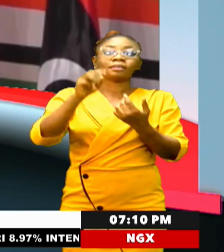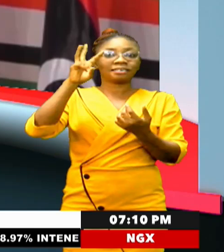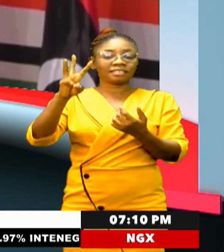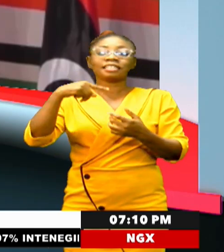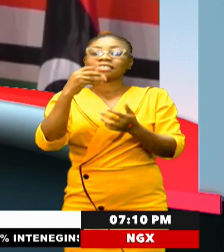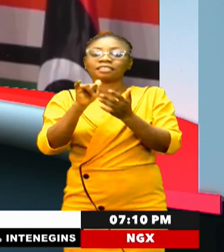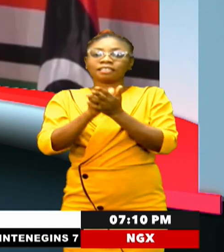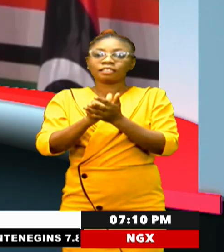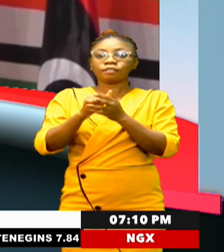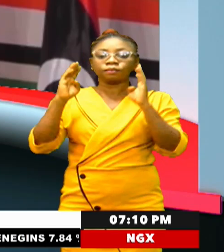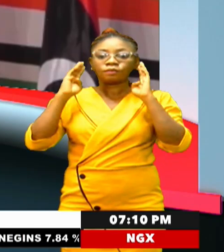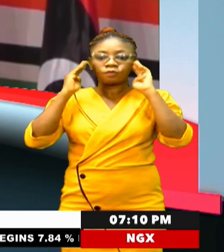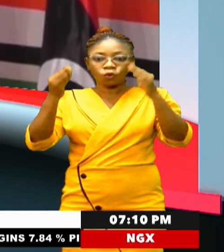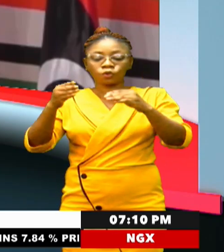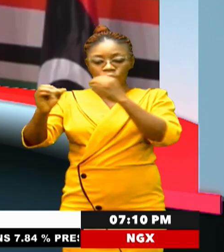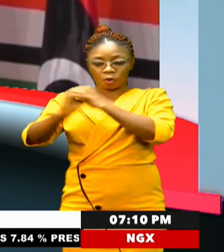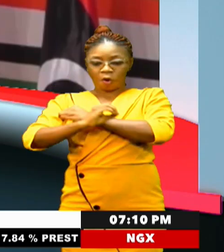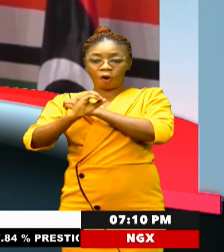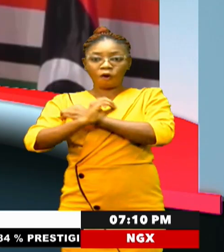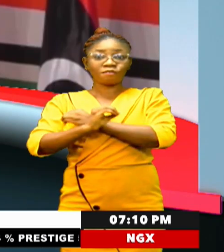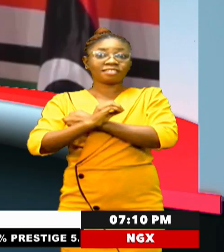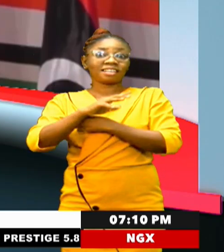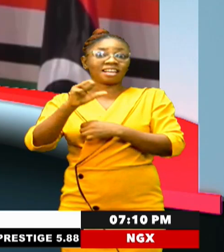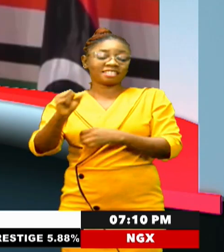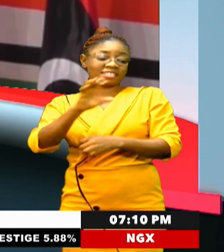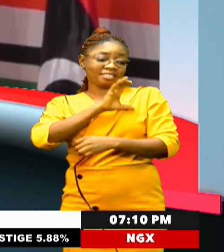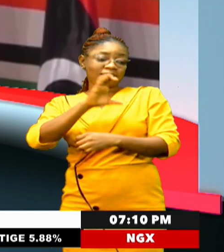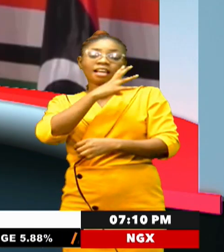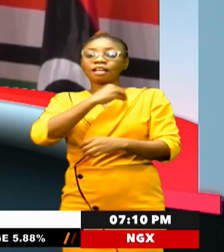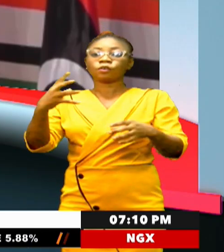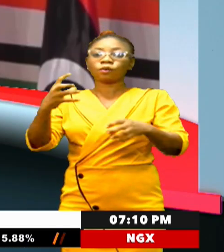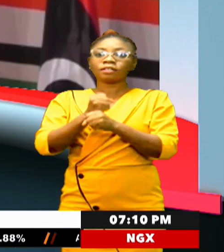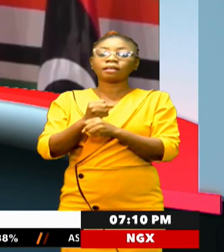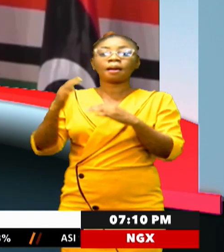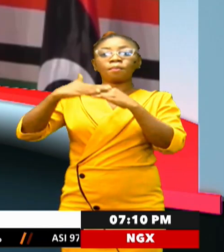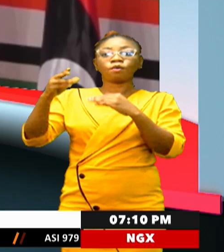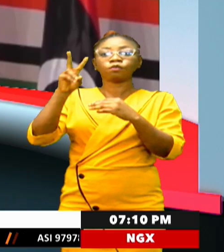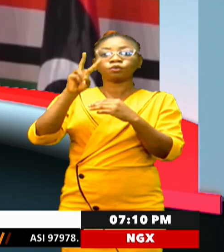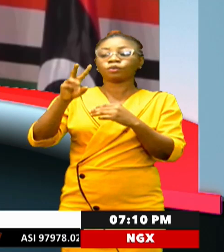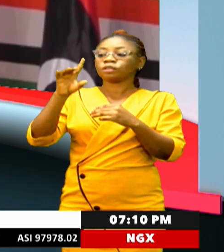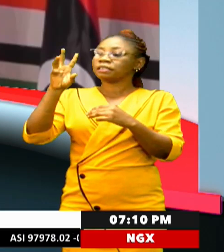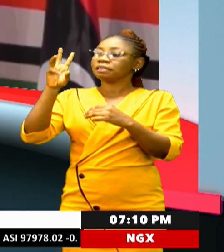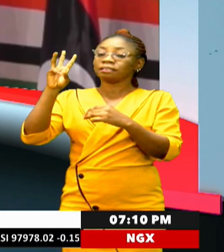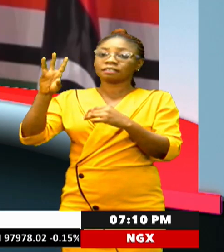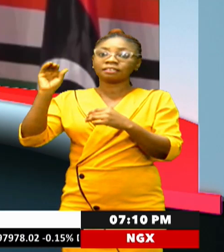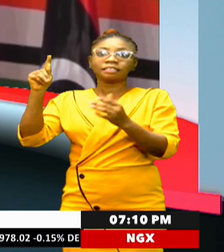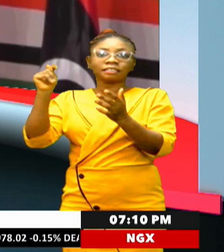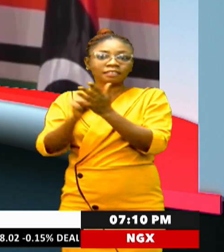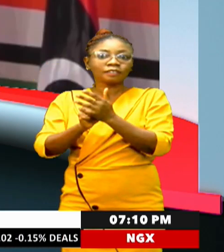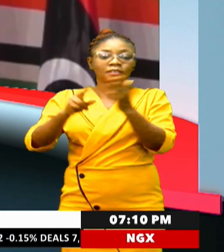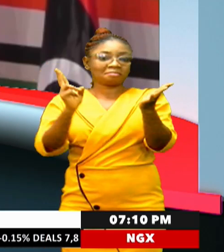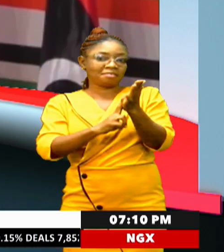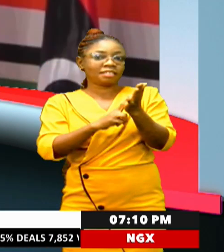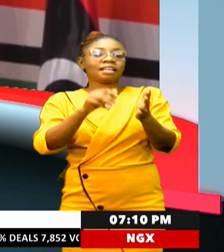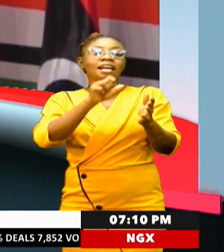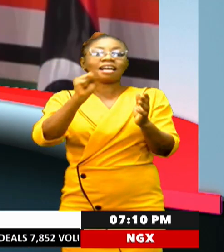running for office as a citizen and has collected over 240,000 signatures as required by the law.